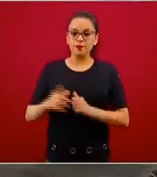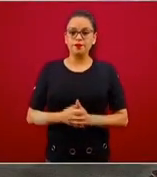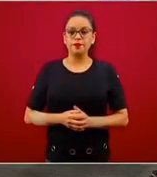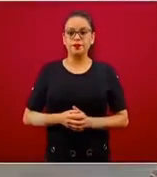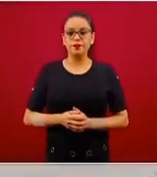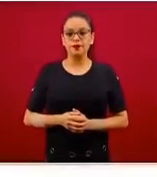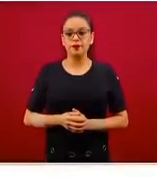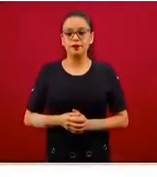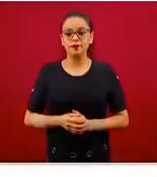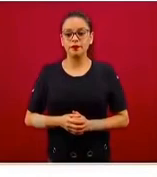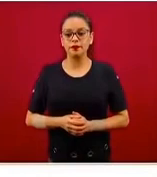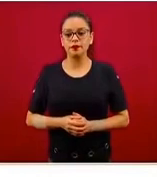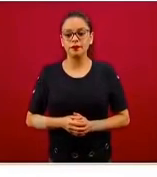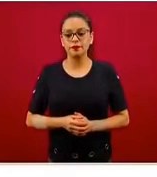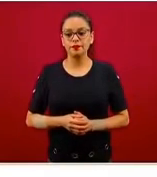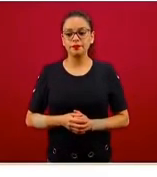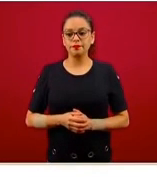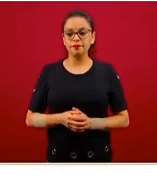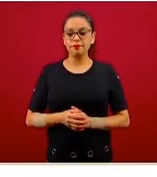Here we have the